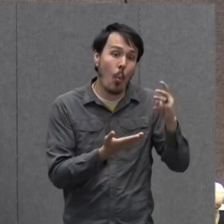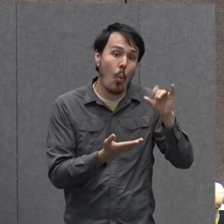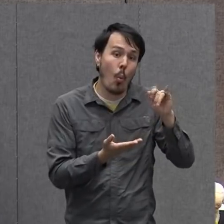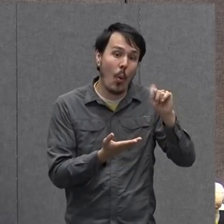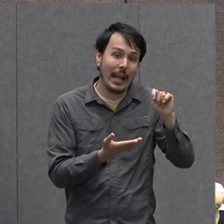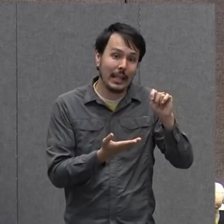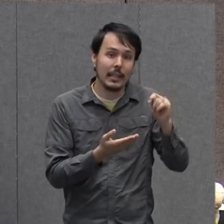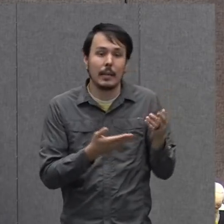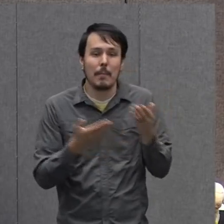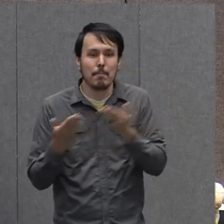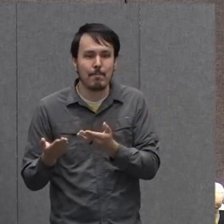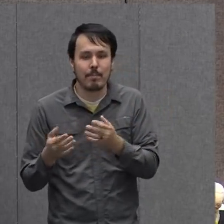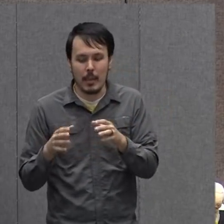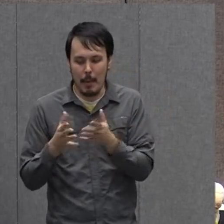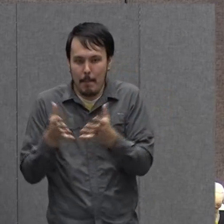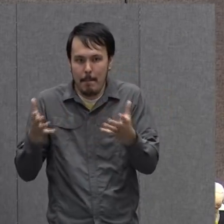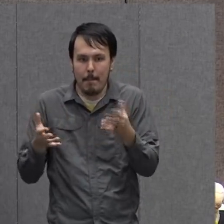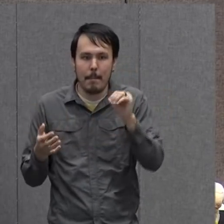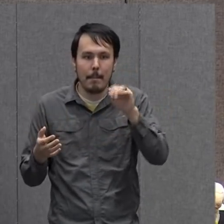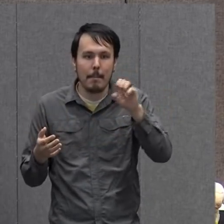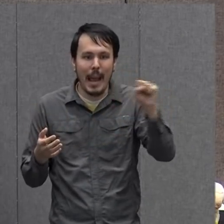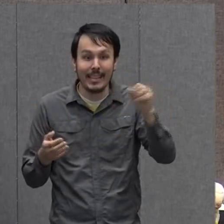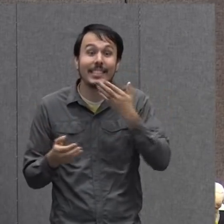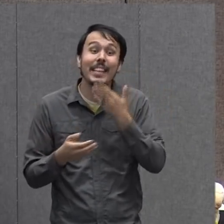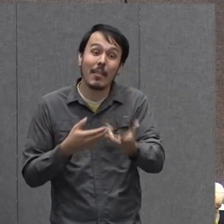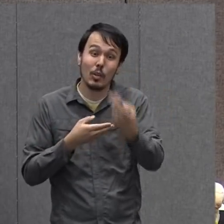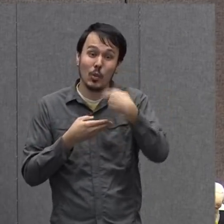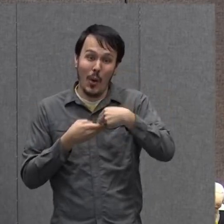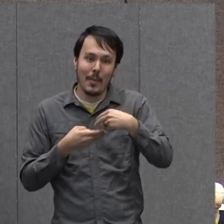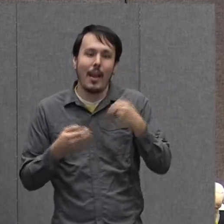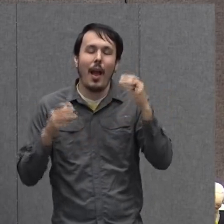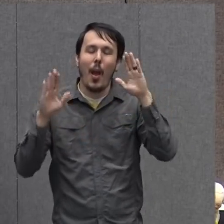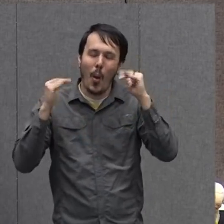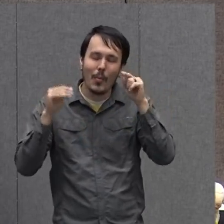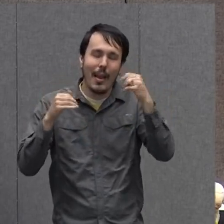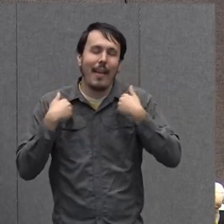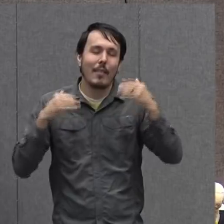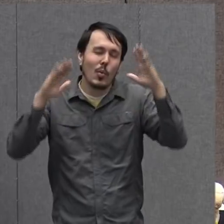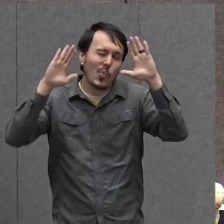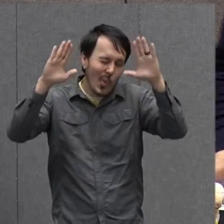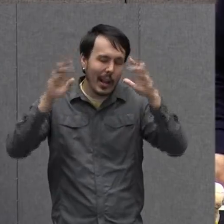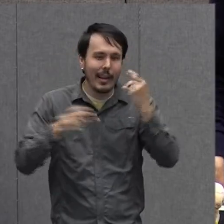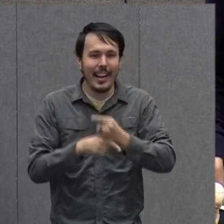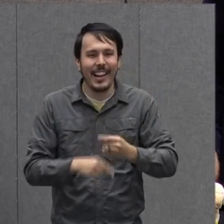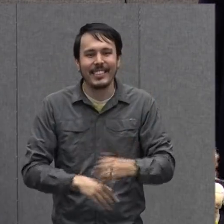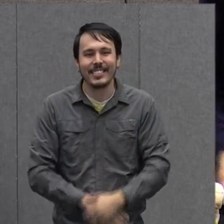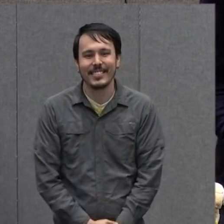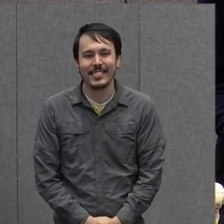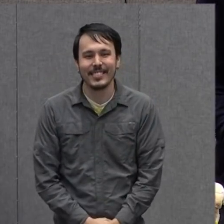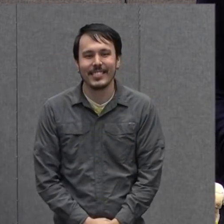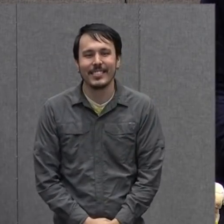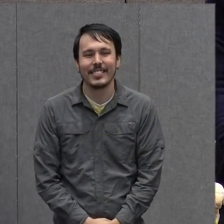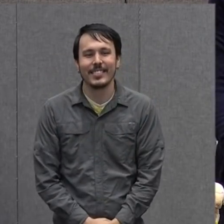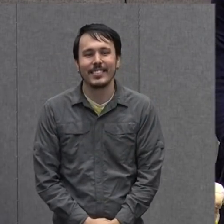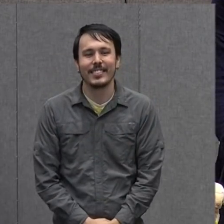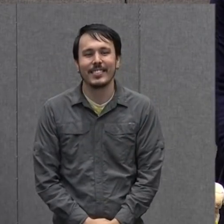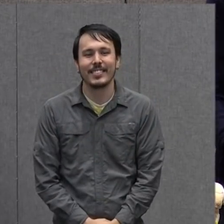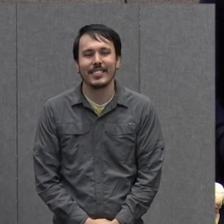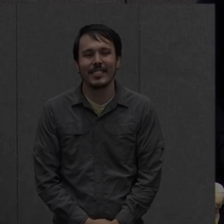of 9.81. This is the way we would read this, meters per second